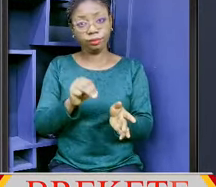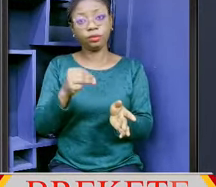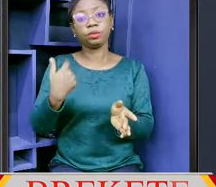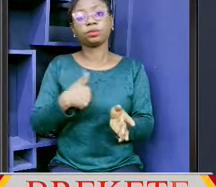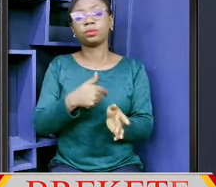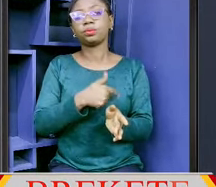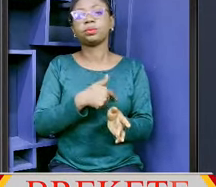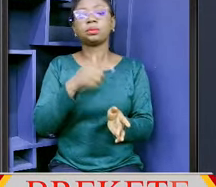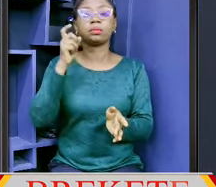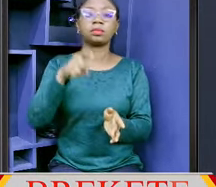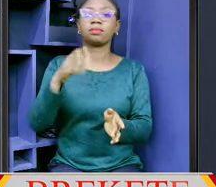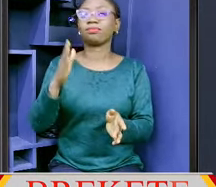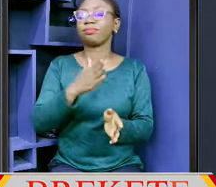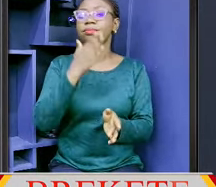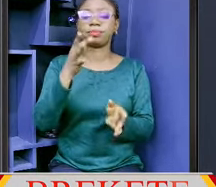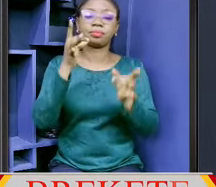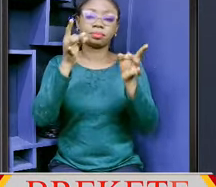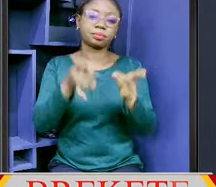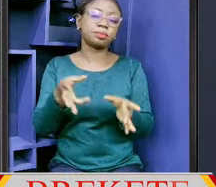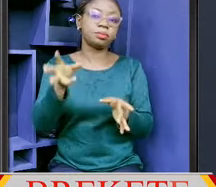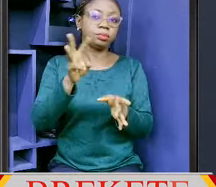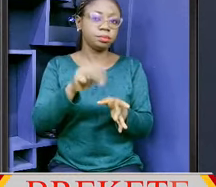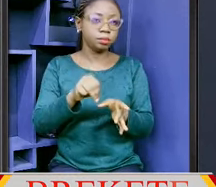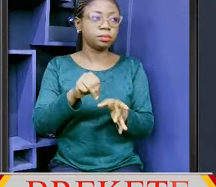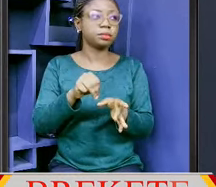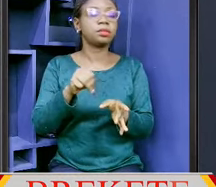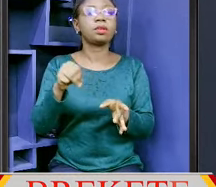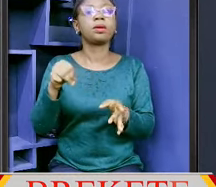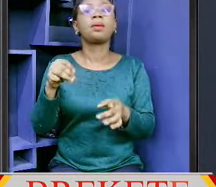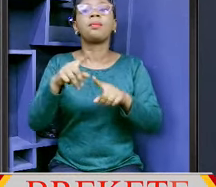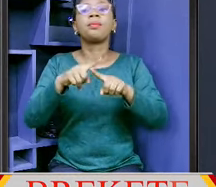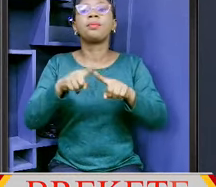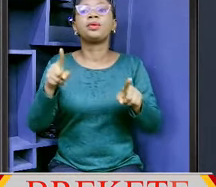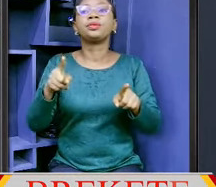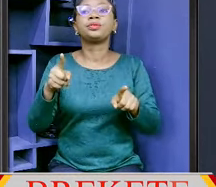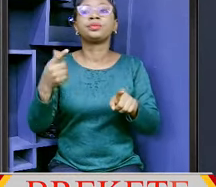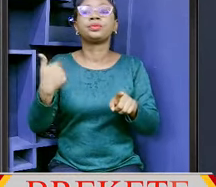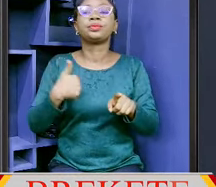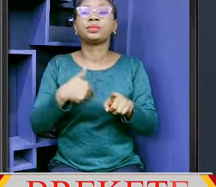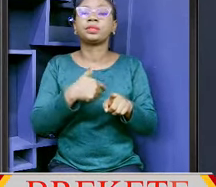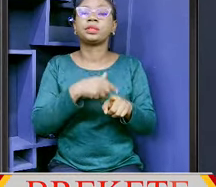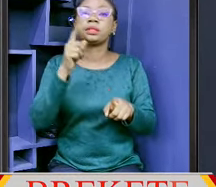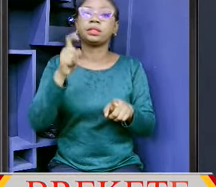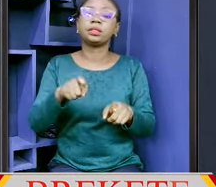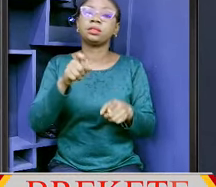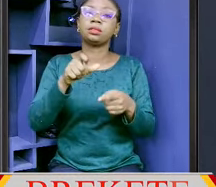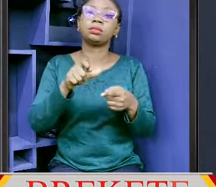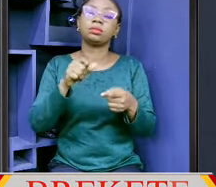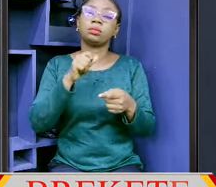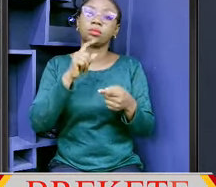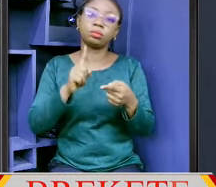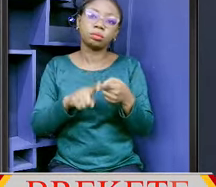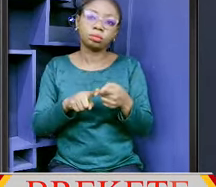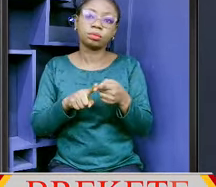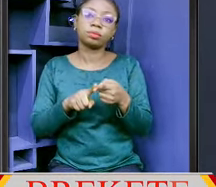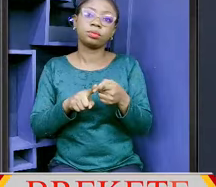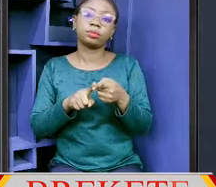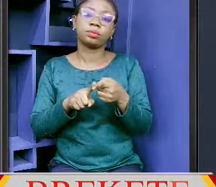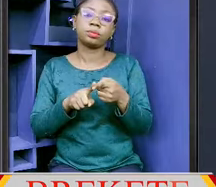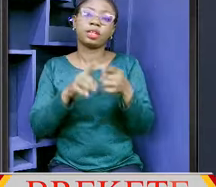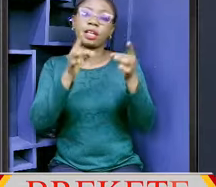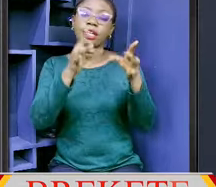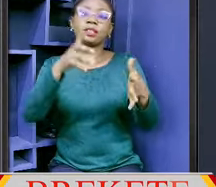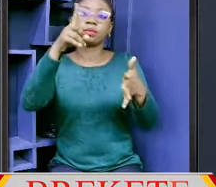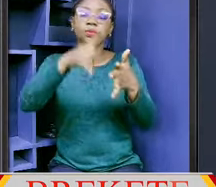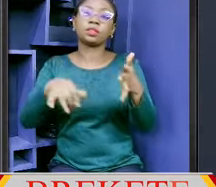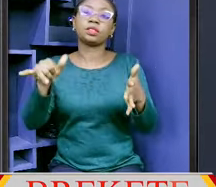We should never hate them. But we should dislike what they are doing to us. We should hold